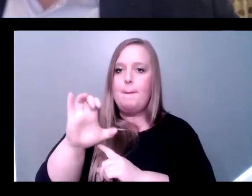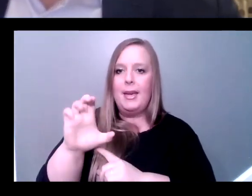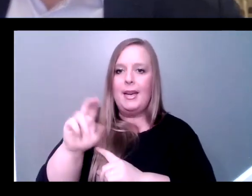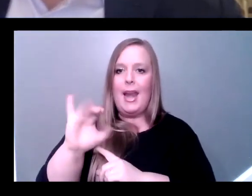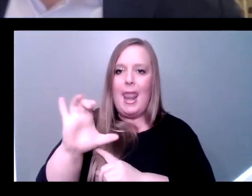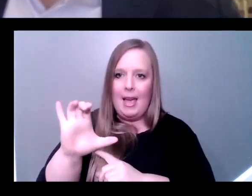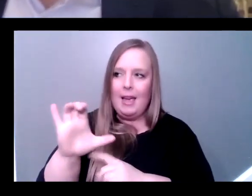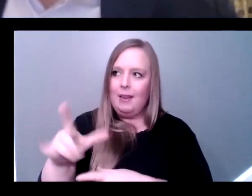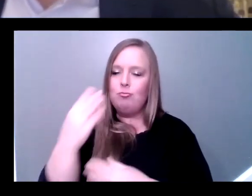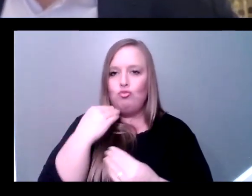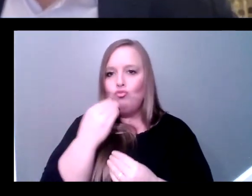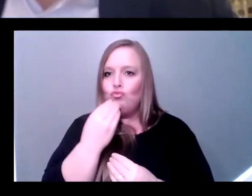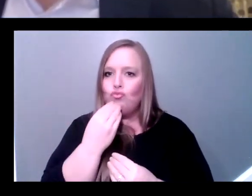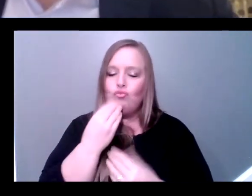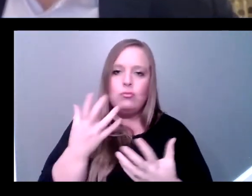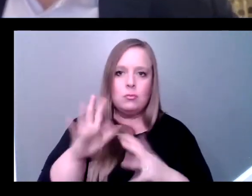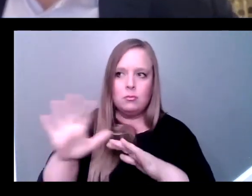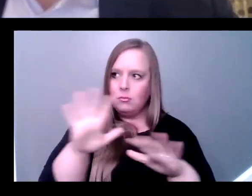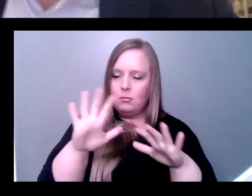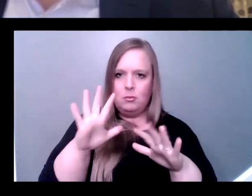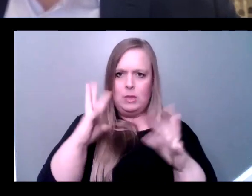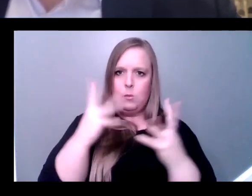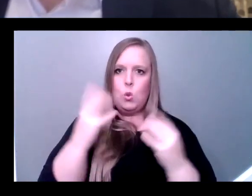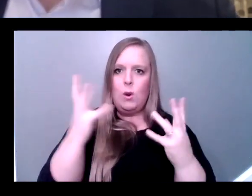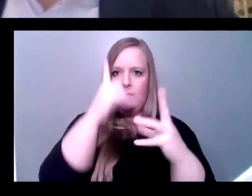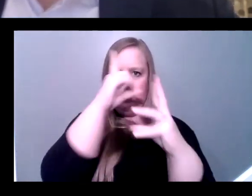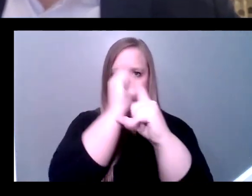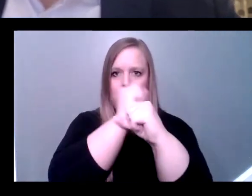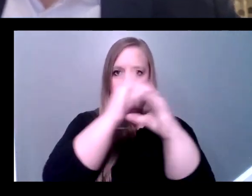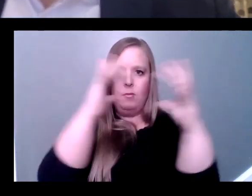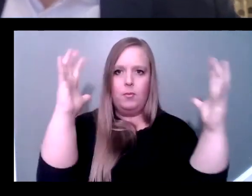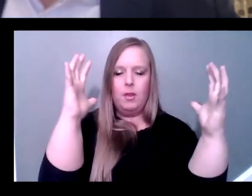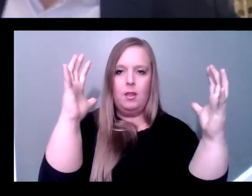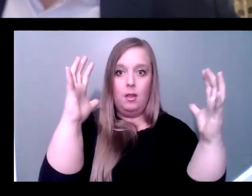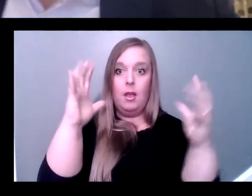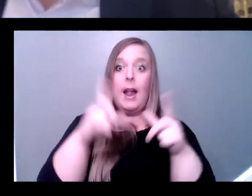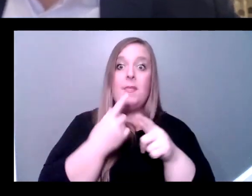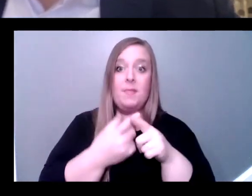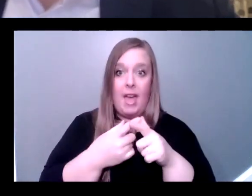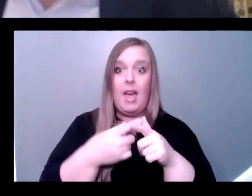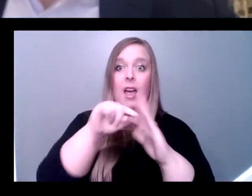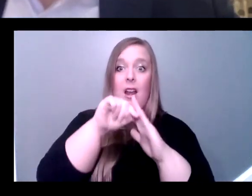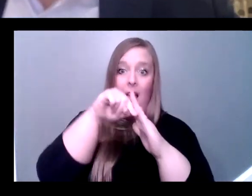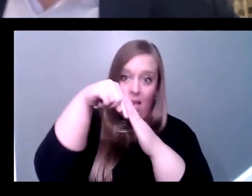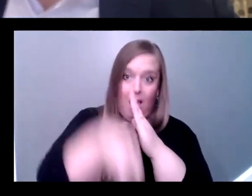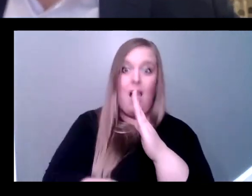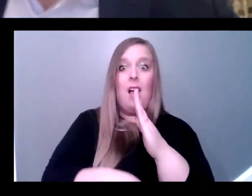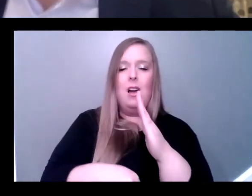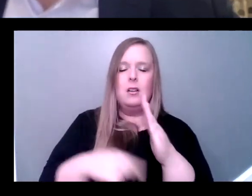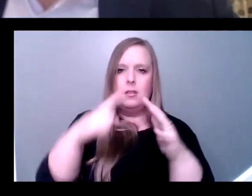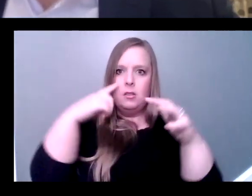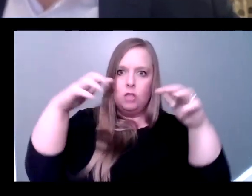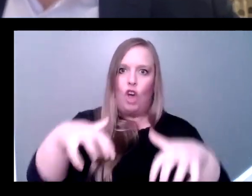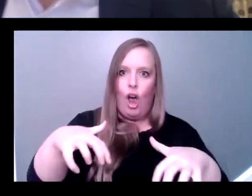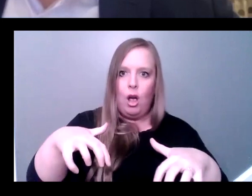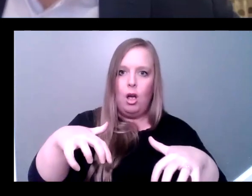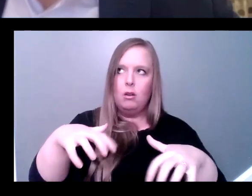Serbia and the Republika Srpska government there. So